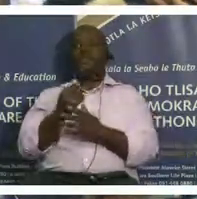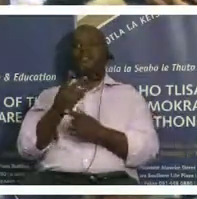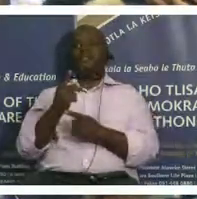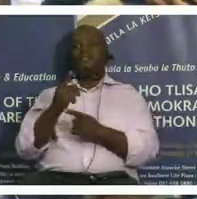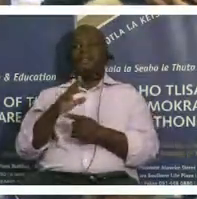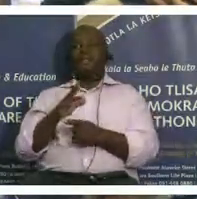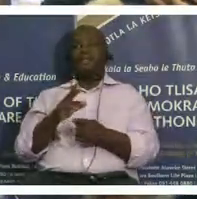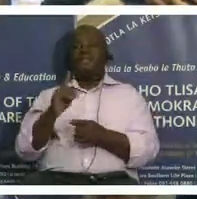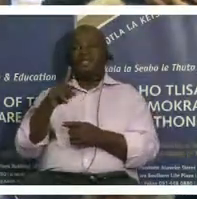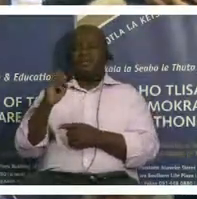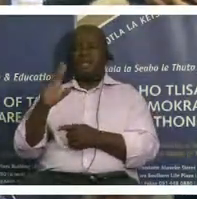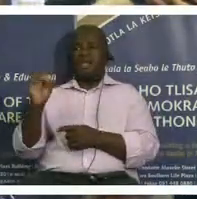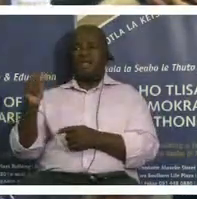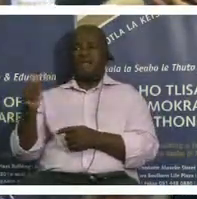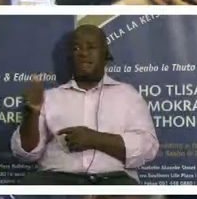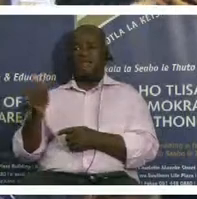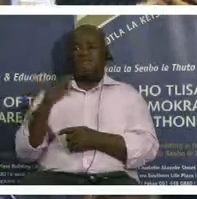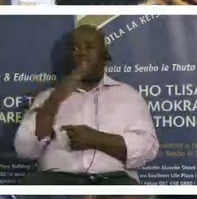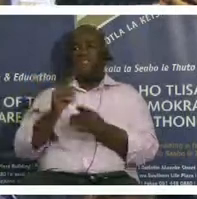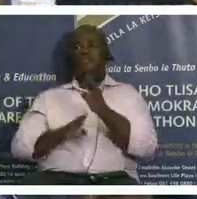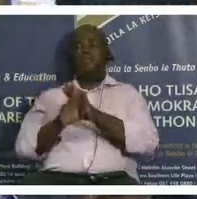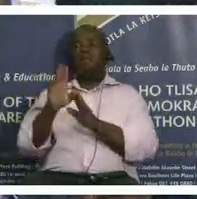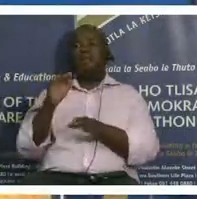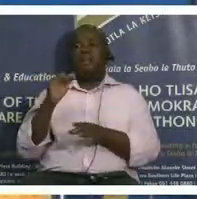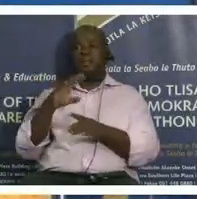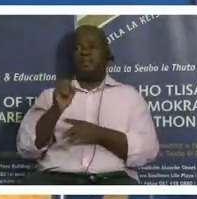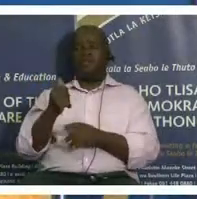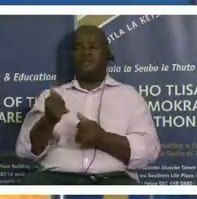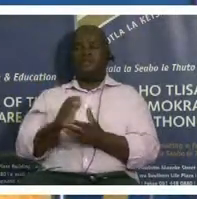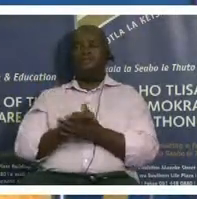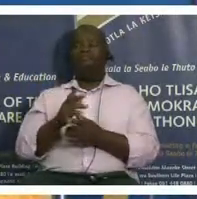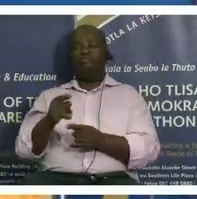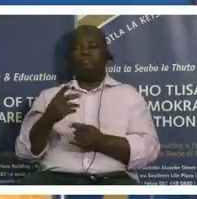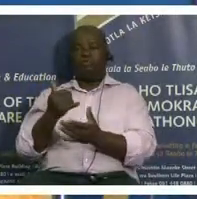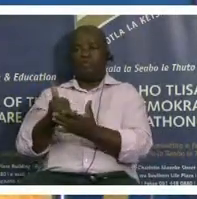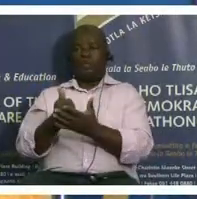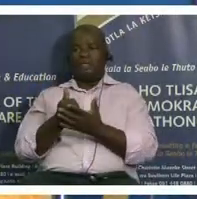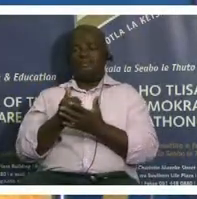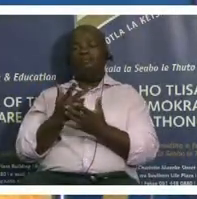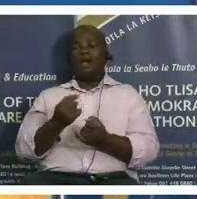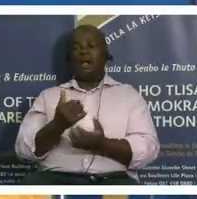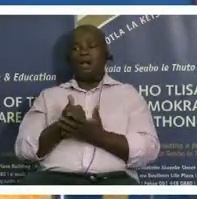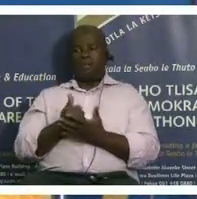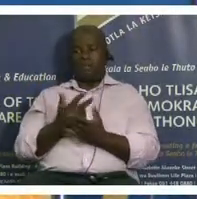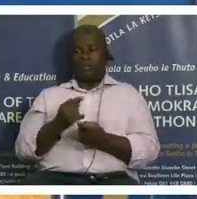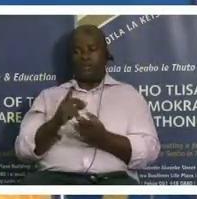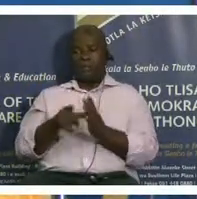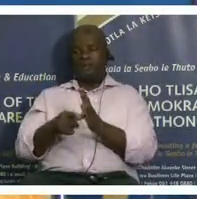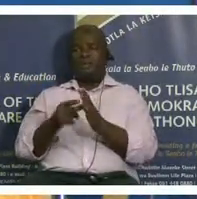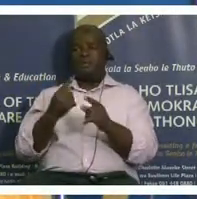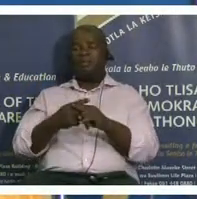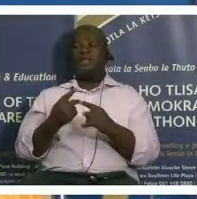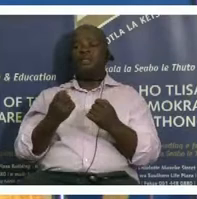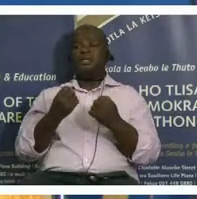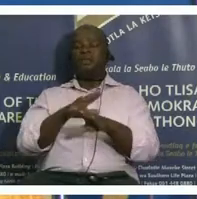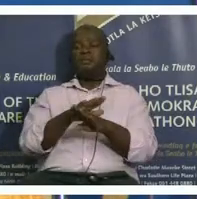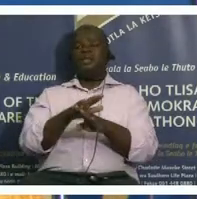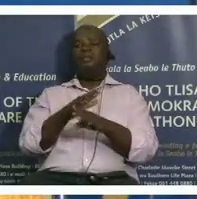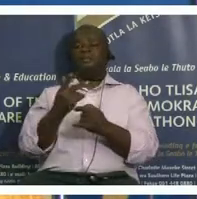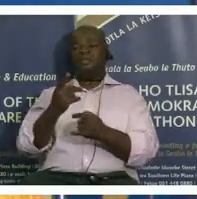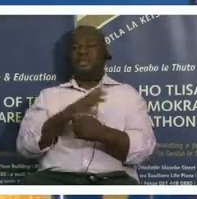Bank of South Africa continues to enhance our project planning management and implementation